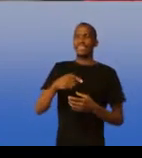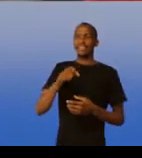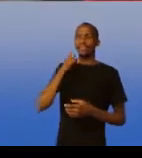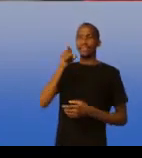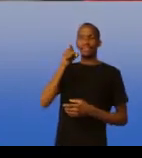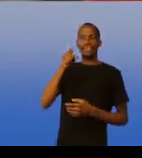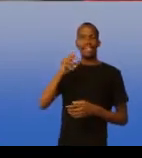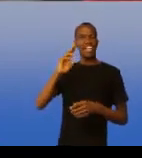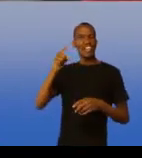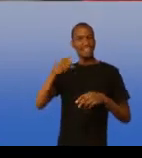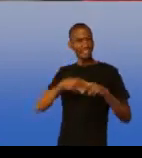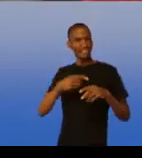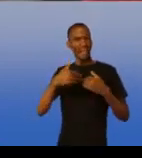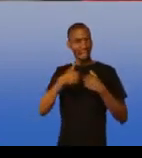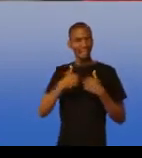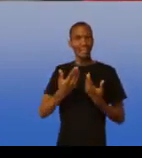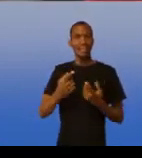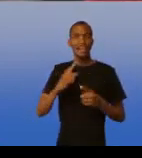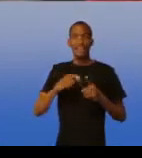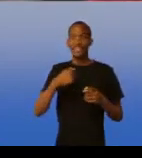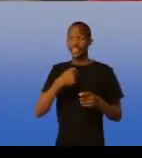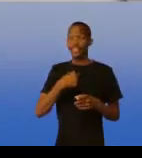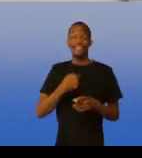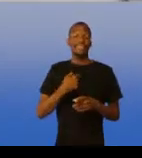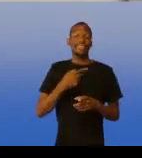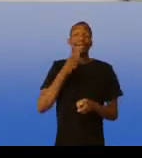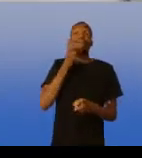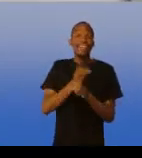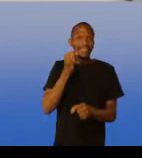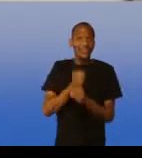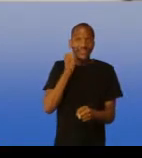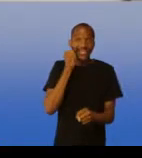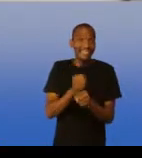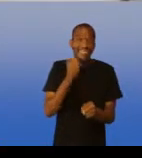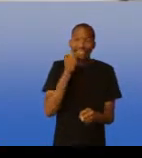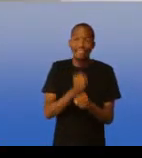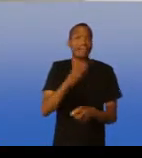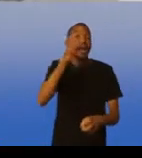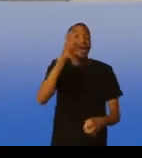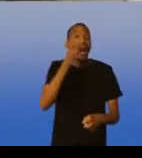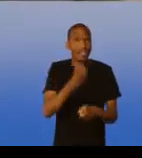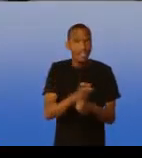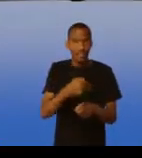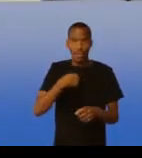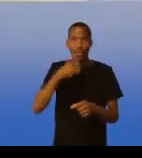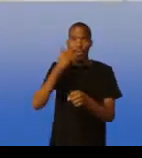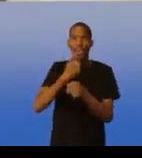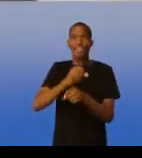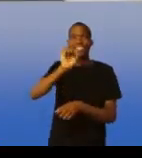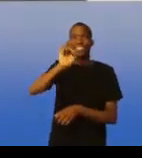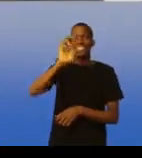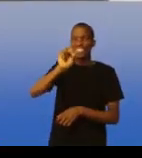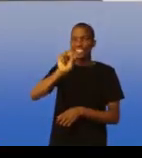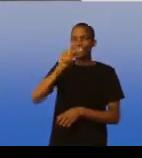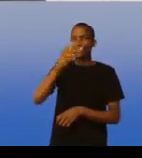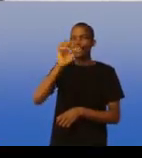And to me, that pushed me even harder to do the work that I do. I work at Sintebale. Sintebale is a